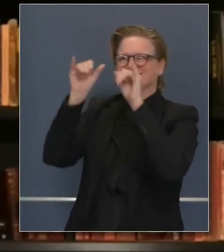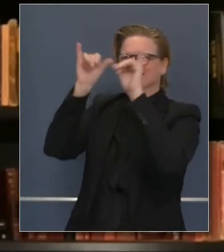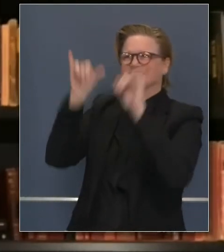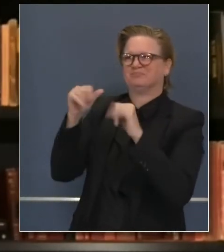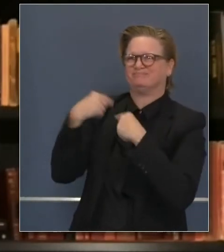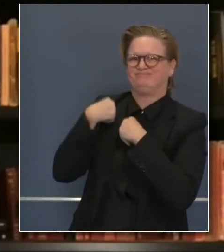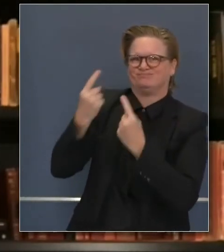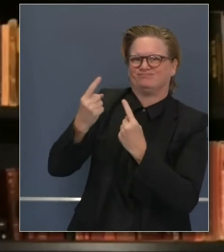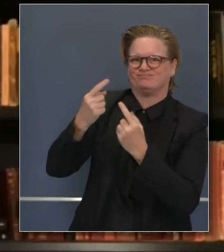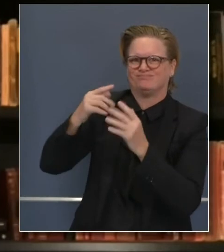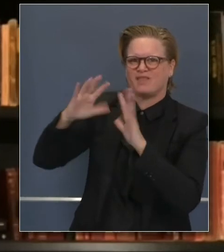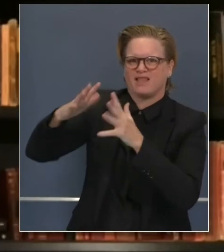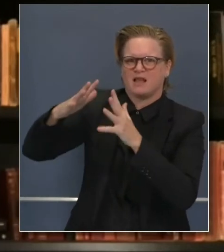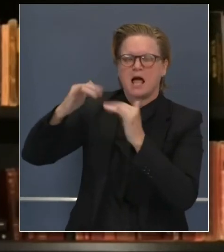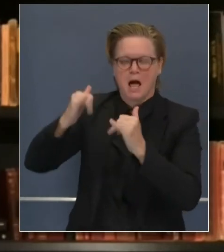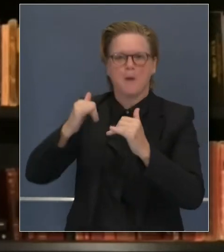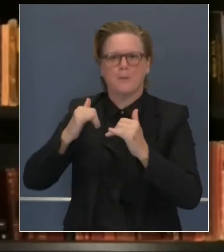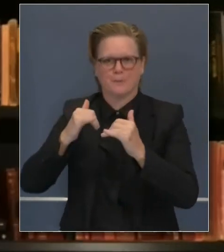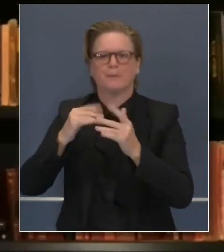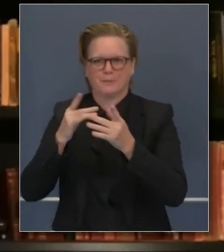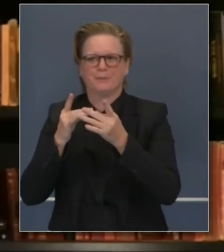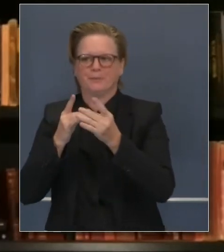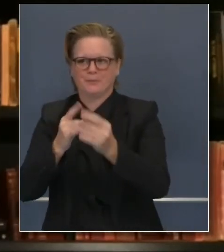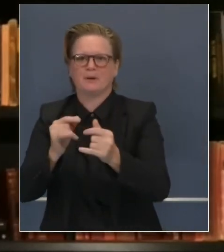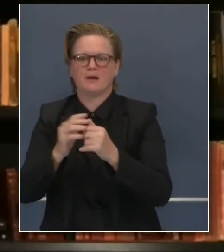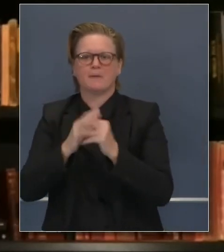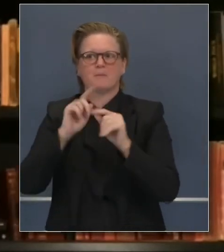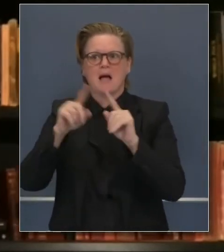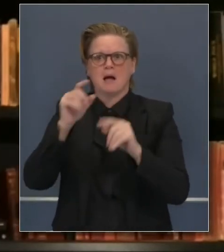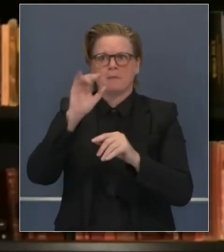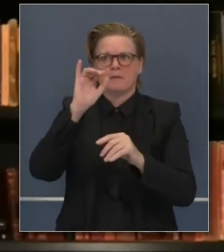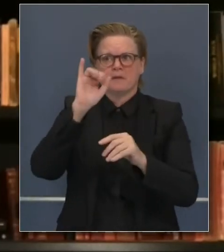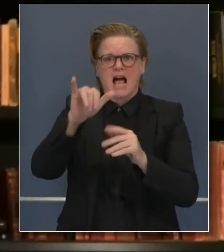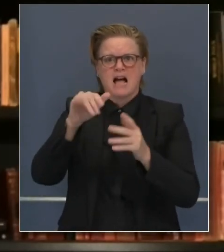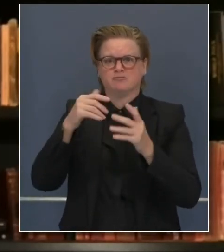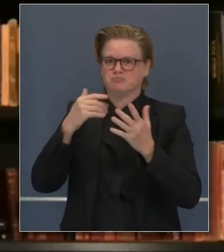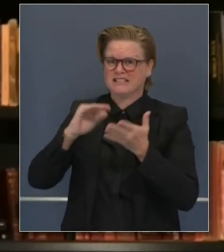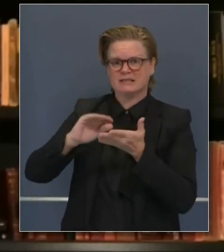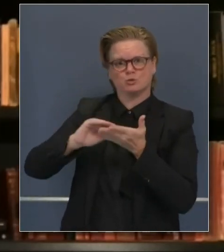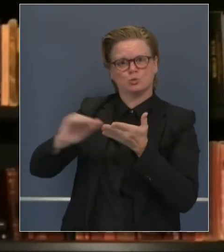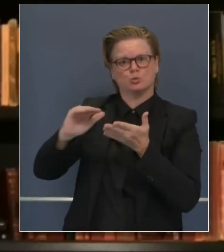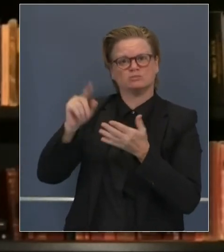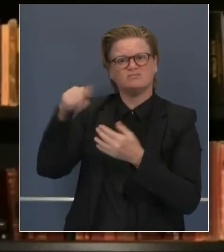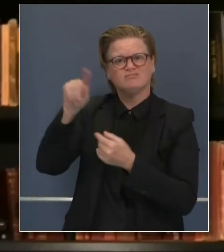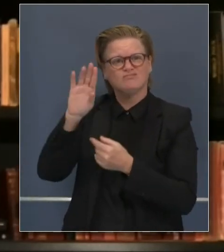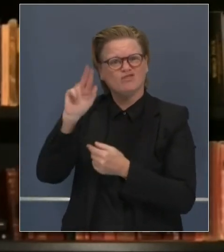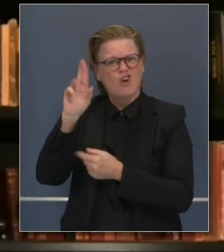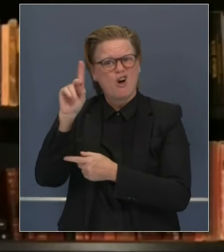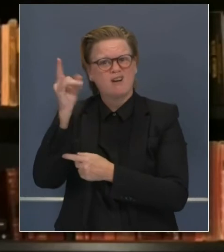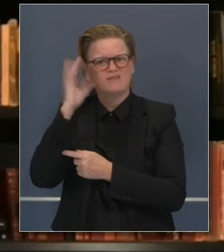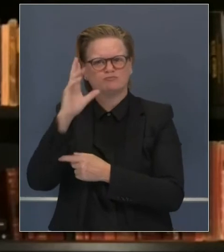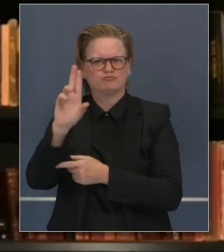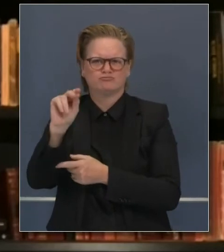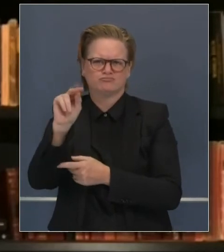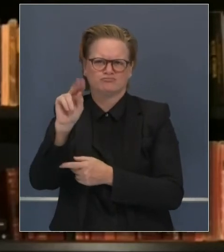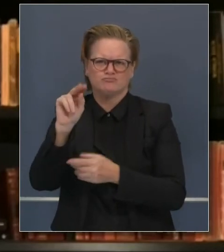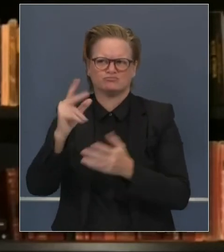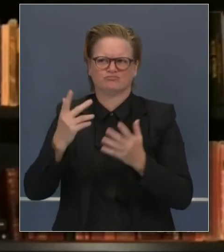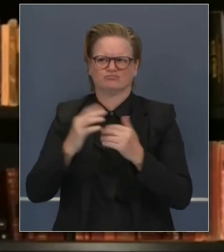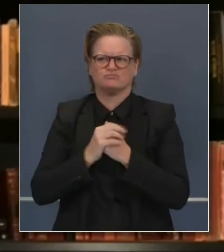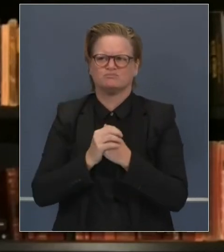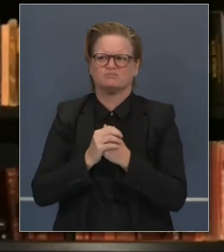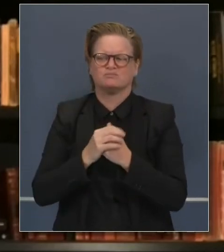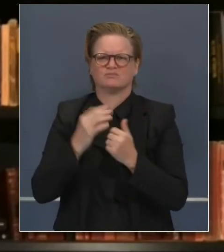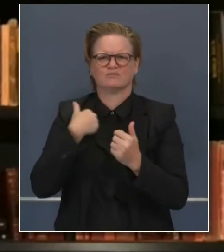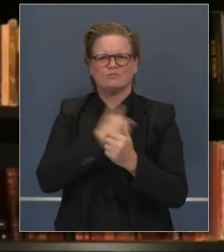a fact. We're not unique in this country with these antiquated unemployment insurance systems. They never were designed